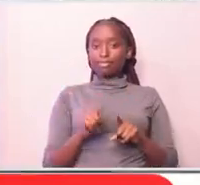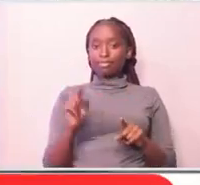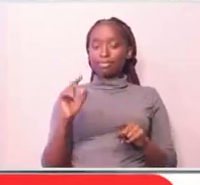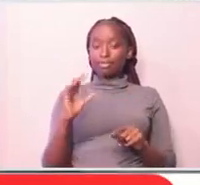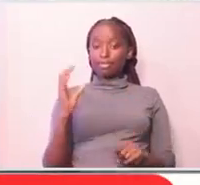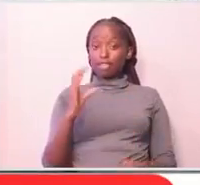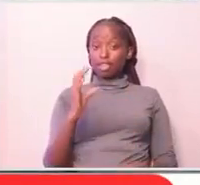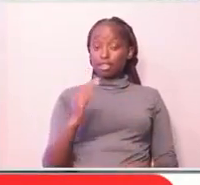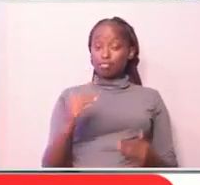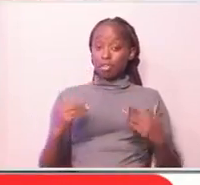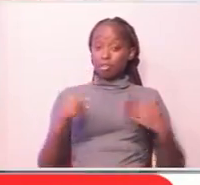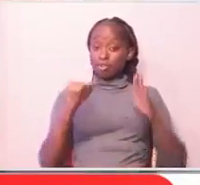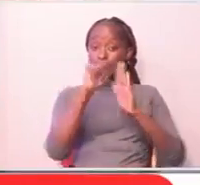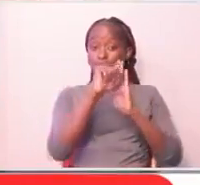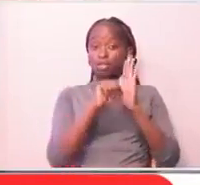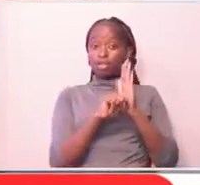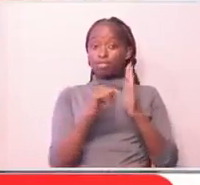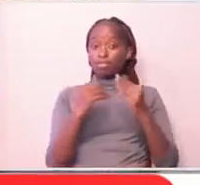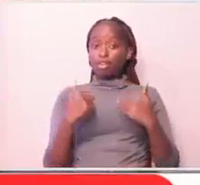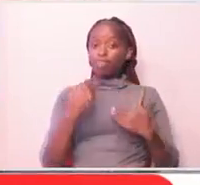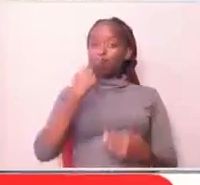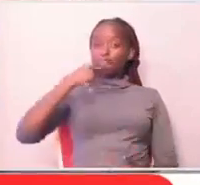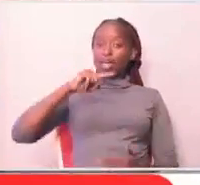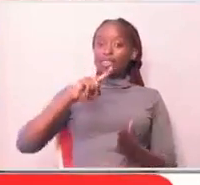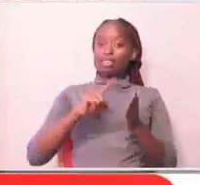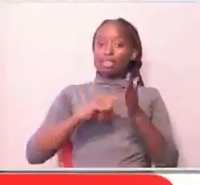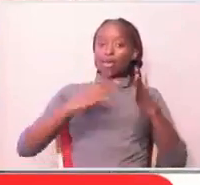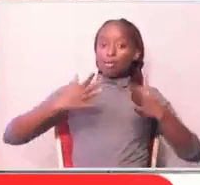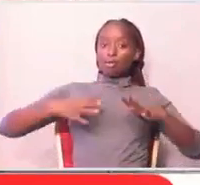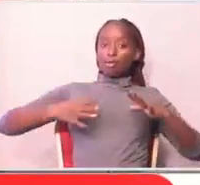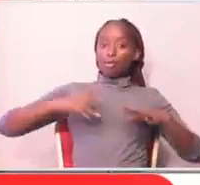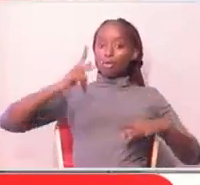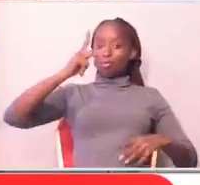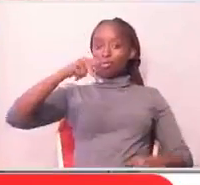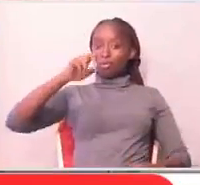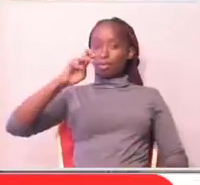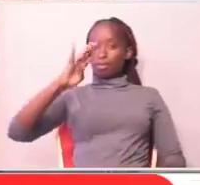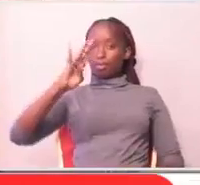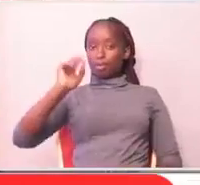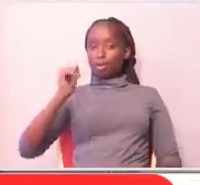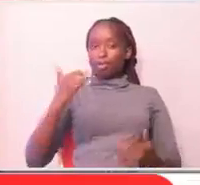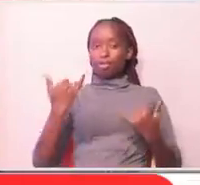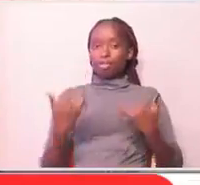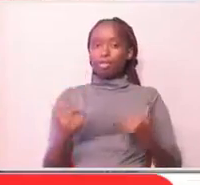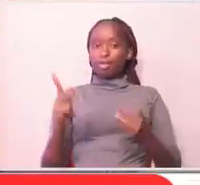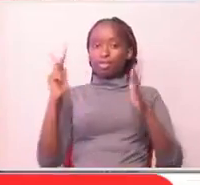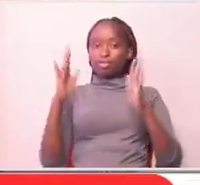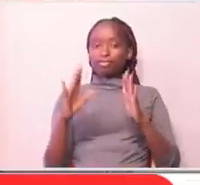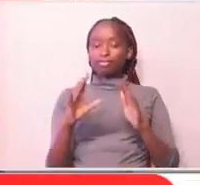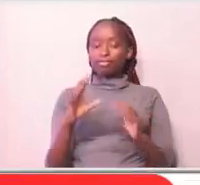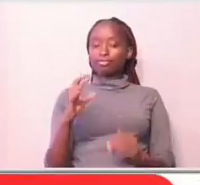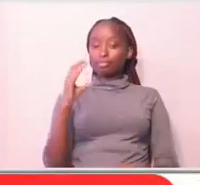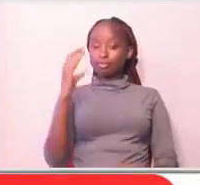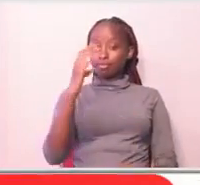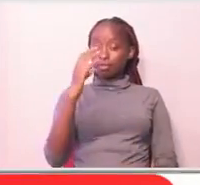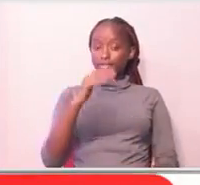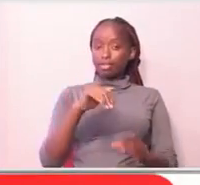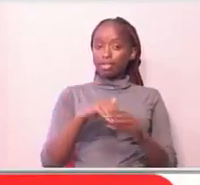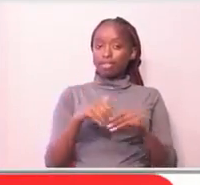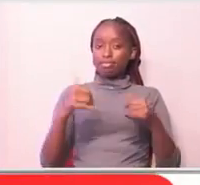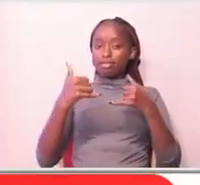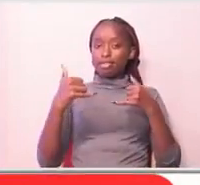officially declared the recognition of Pemba people now Kenyan citizens in line with the Kenyan constitution.